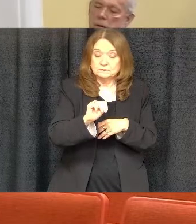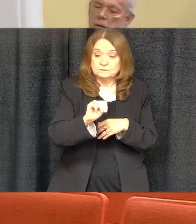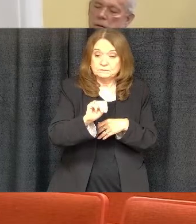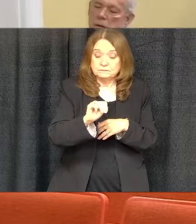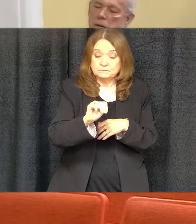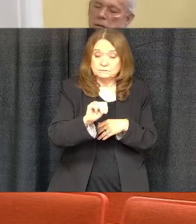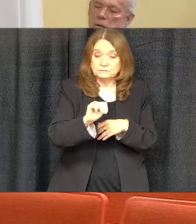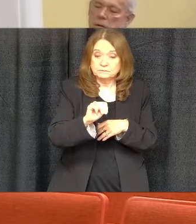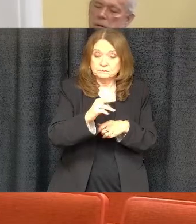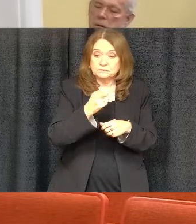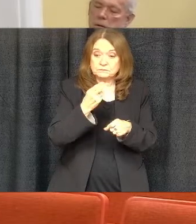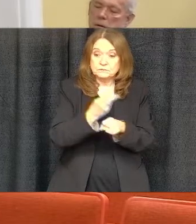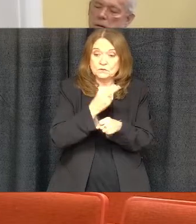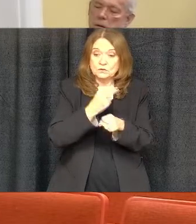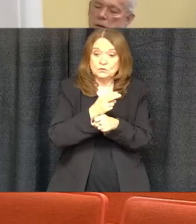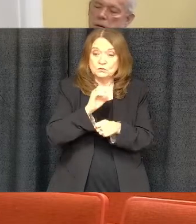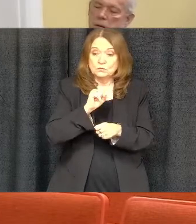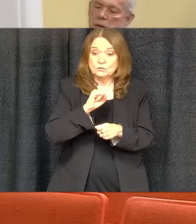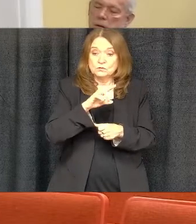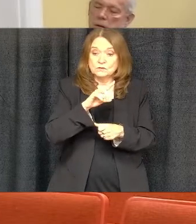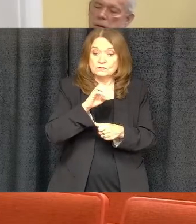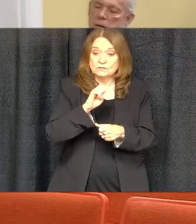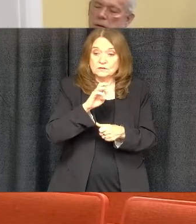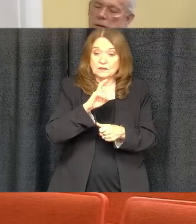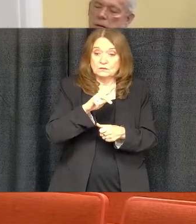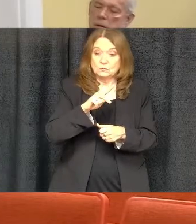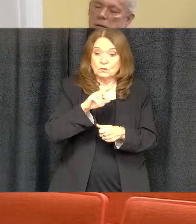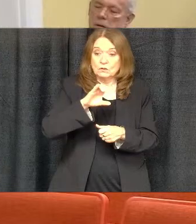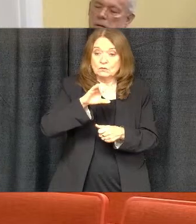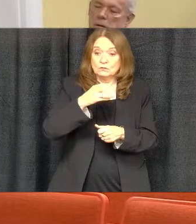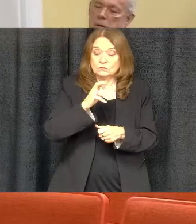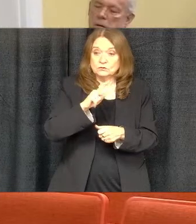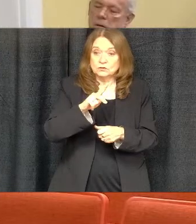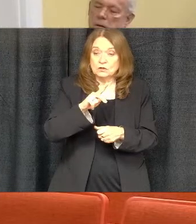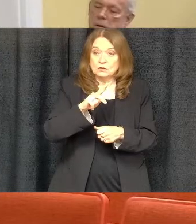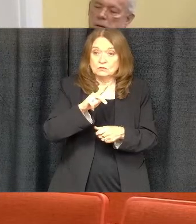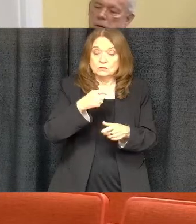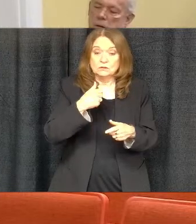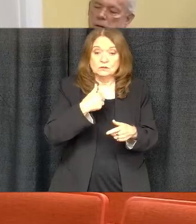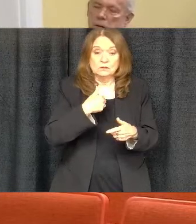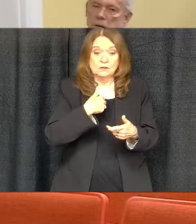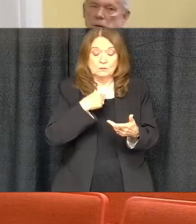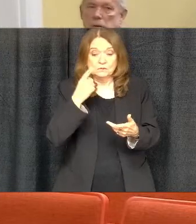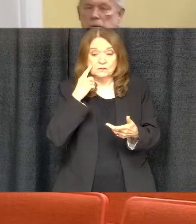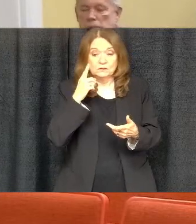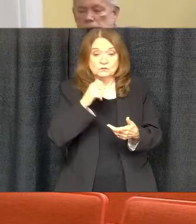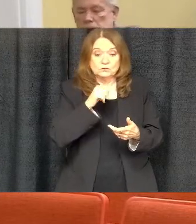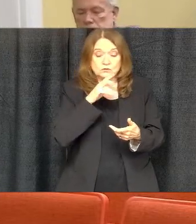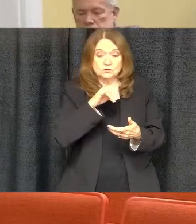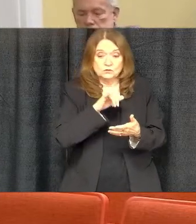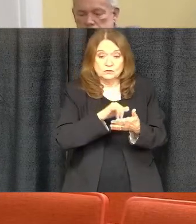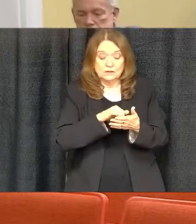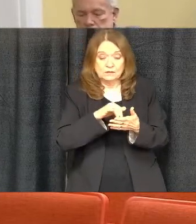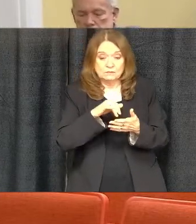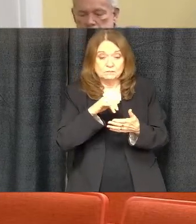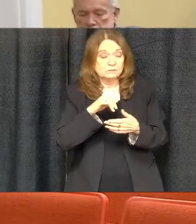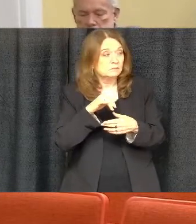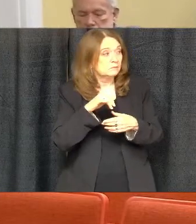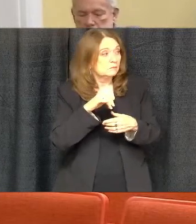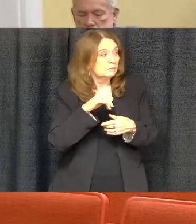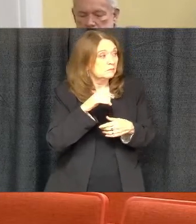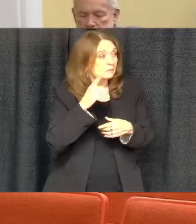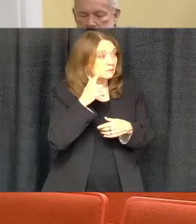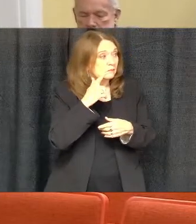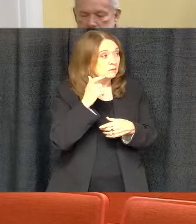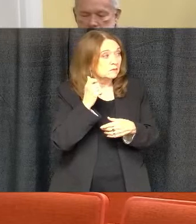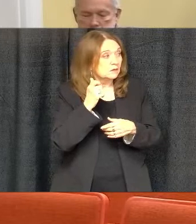using sidewalk chalk. I would think we shouldn't outlaw sidewalk chalk. We got artists who can make some really